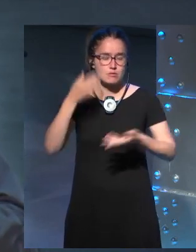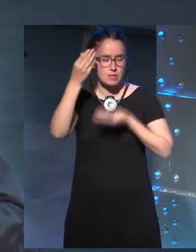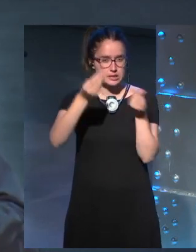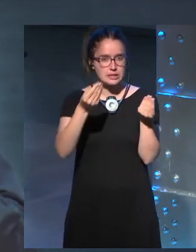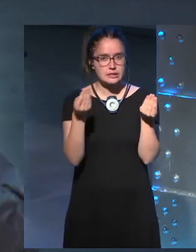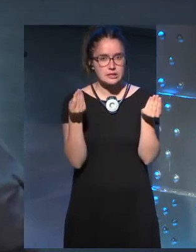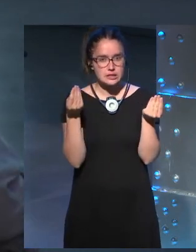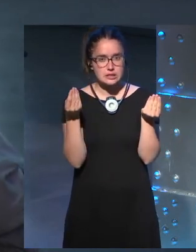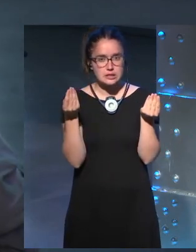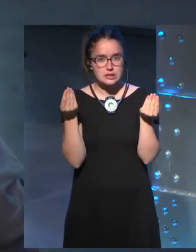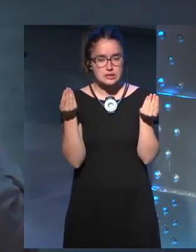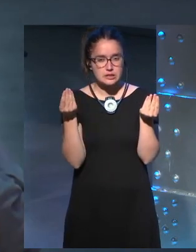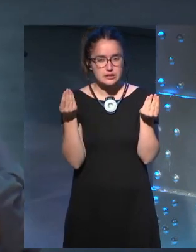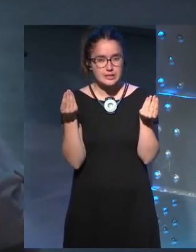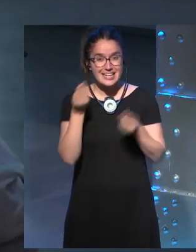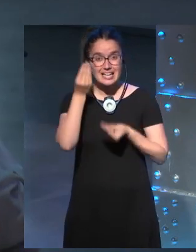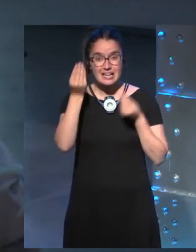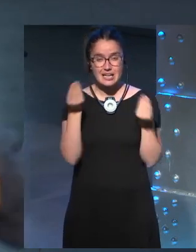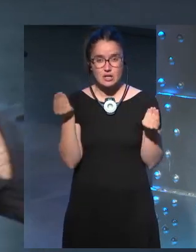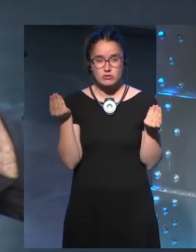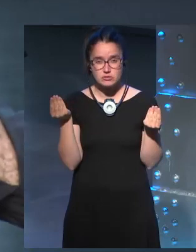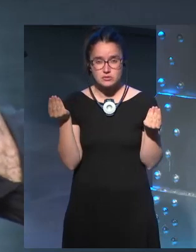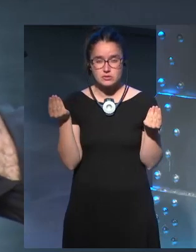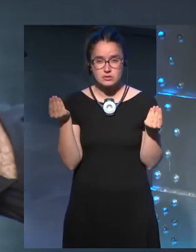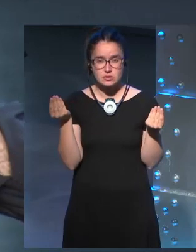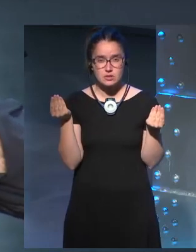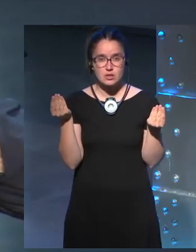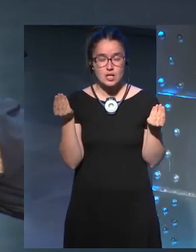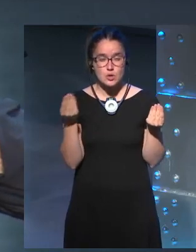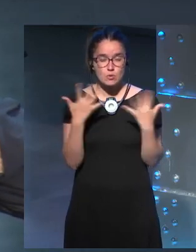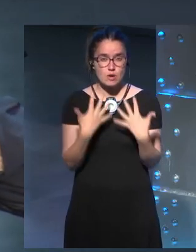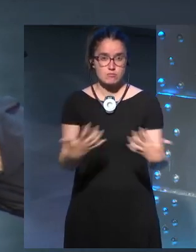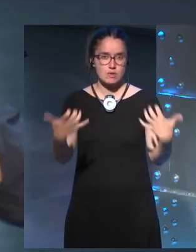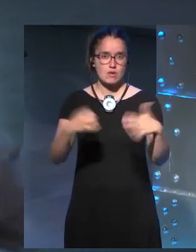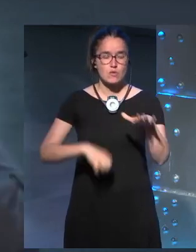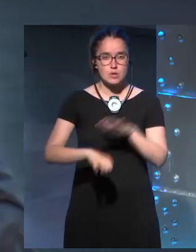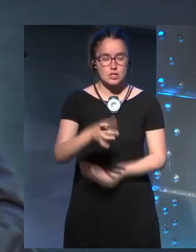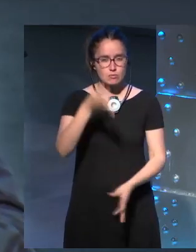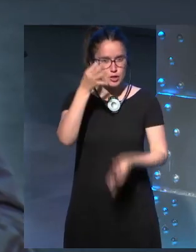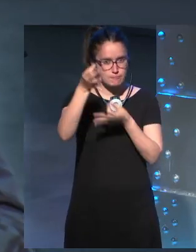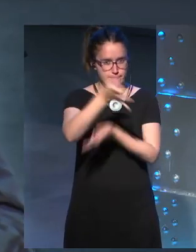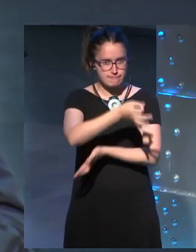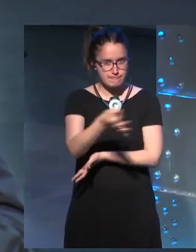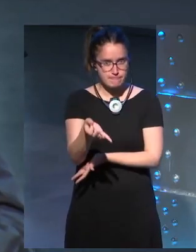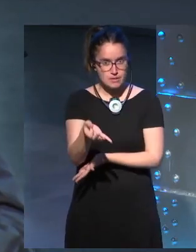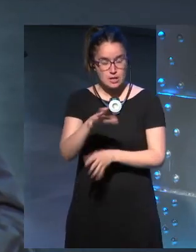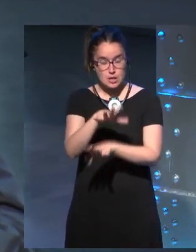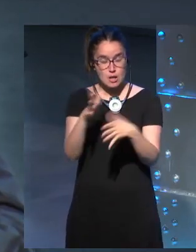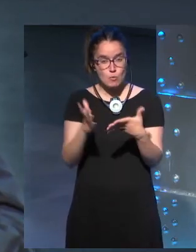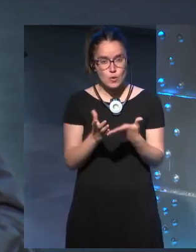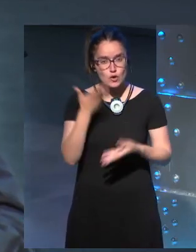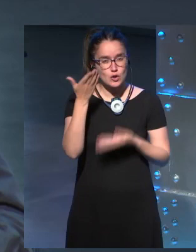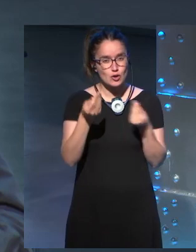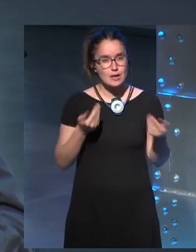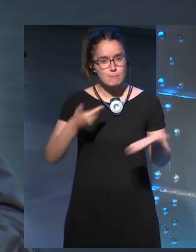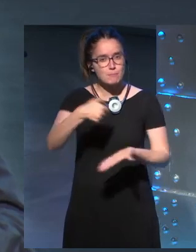a huge, sophisticated football audience in the world, and they demand something better than they're getting